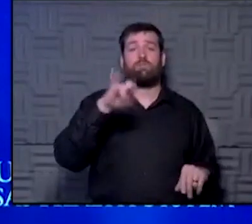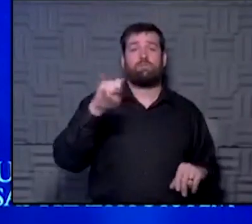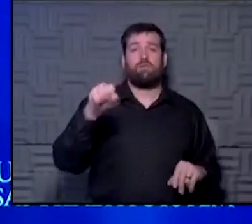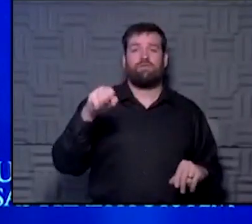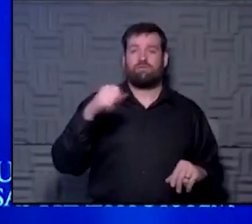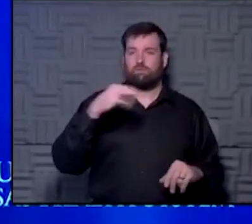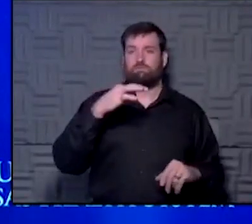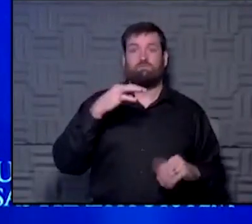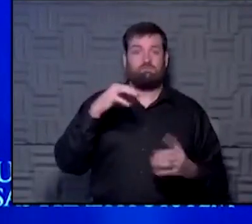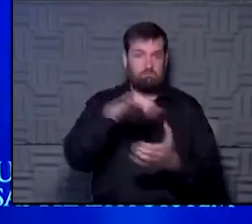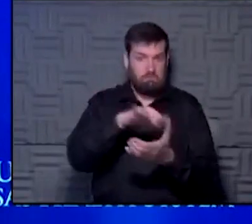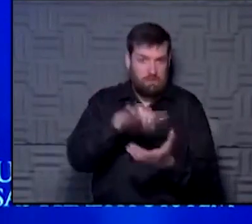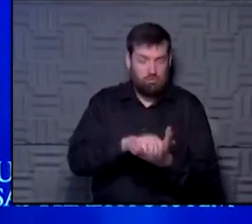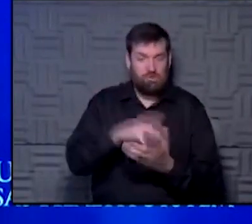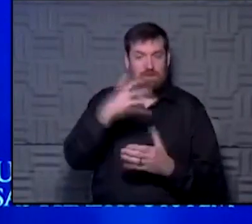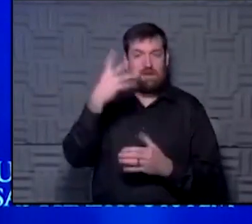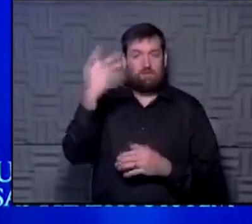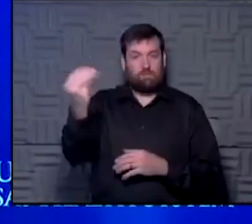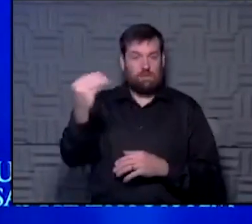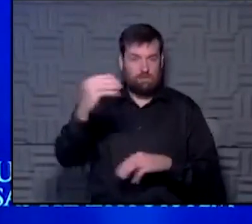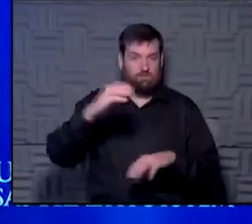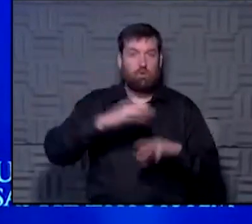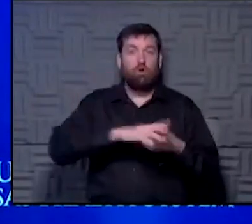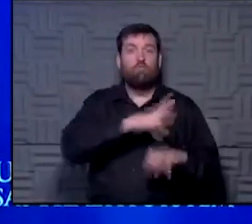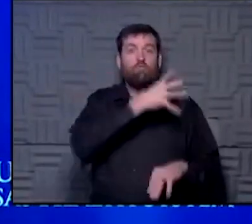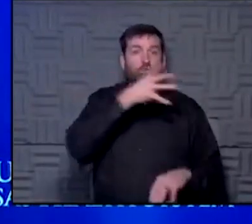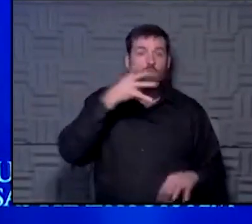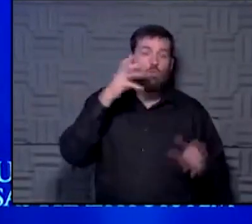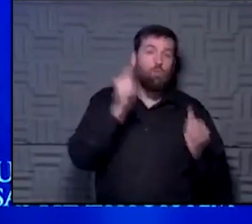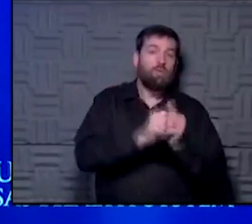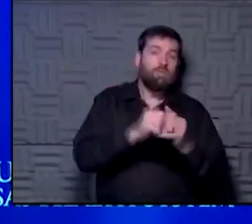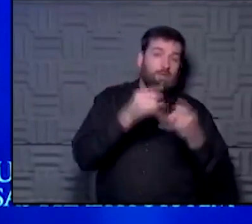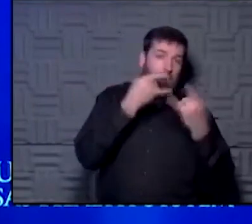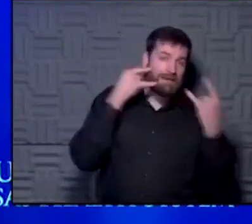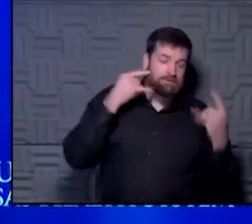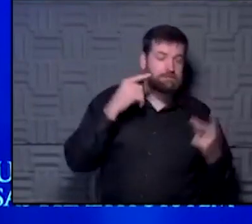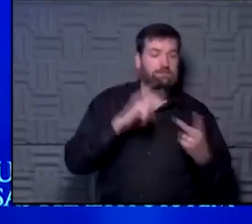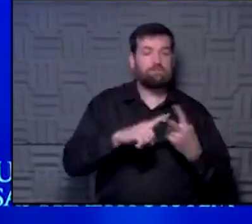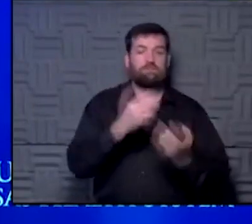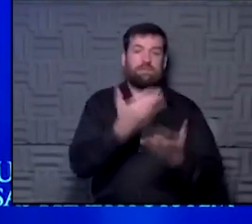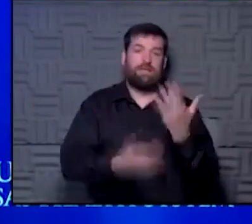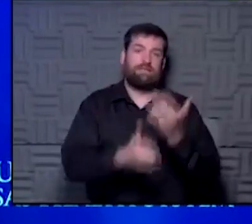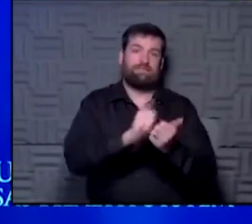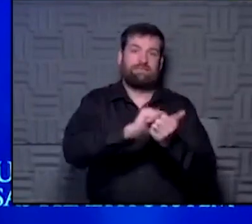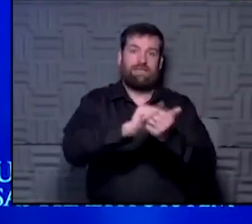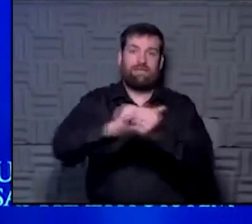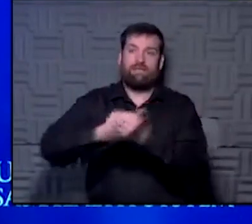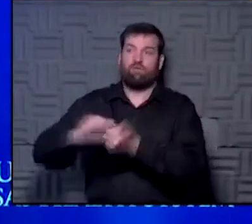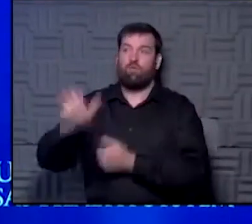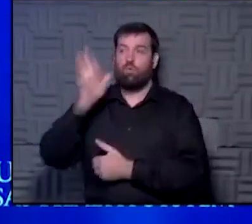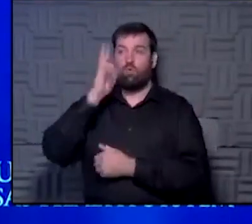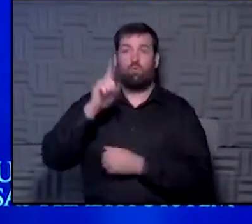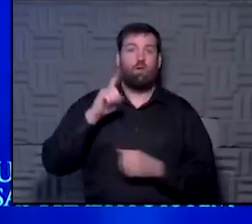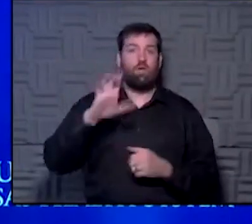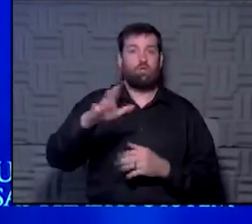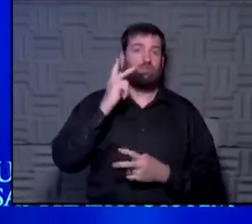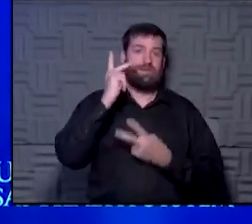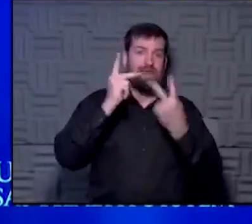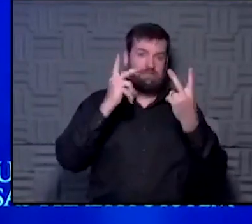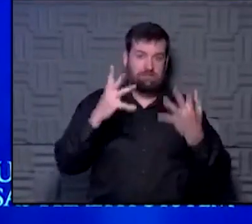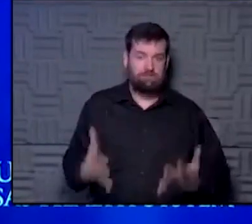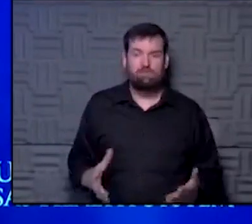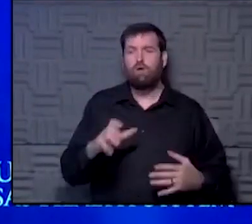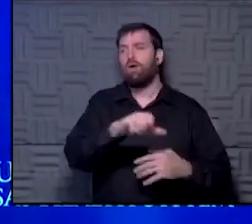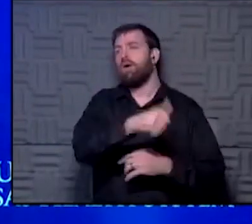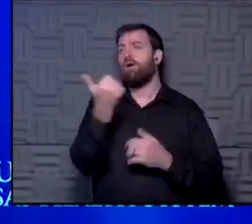getting married outdoors on a farm with masks and hand sanitizer. There will be 100 guests. What else should we do to